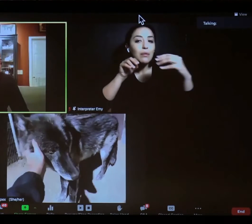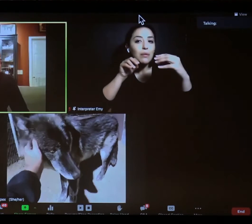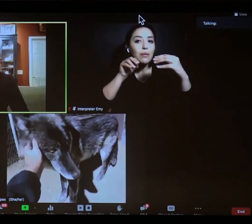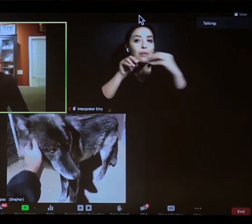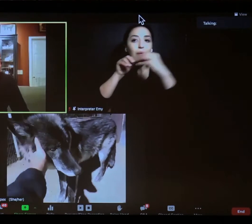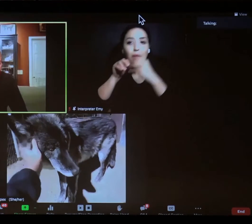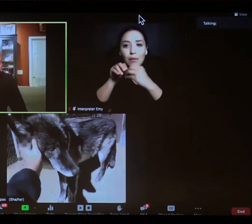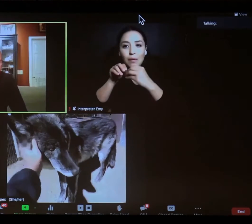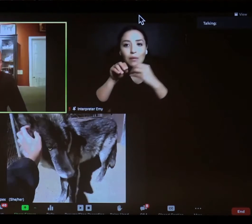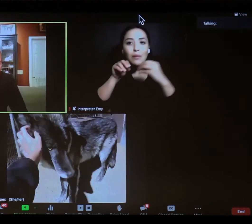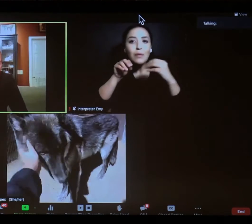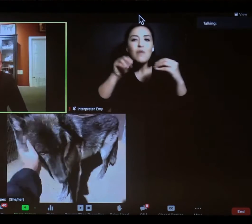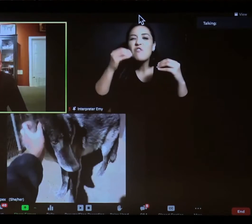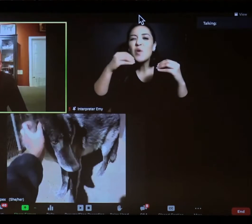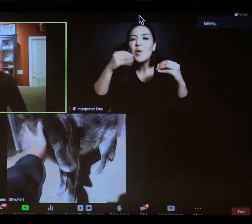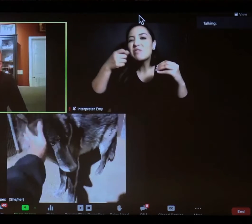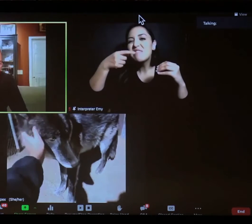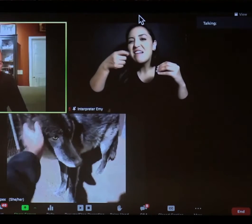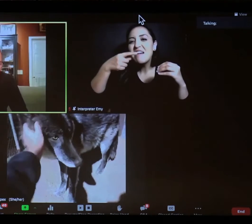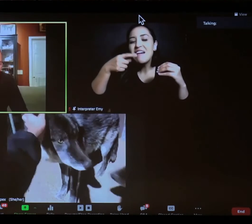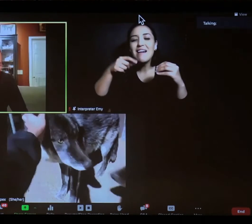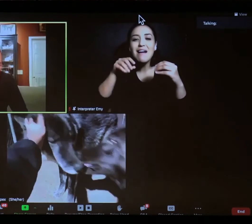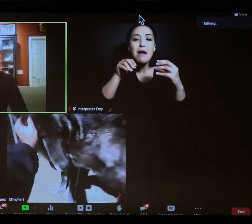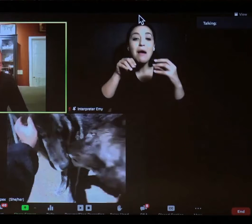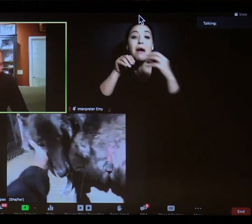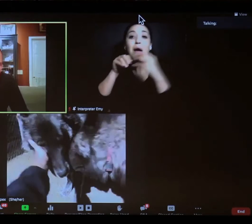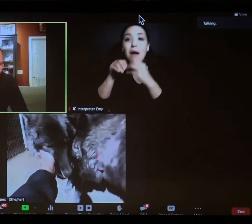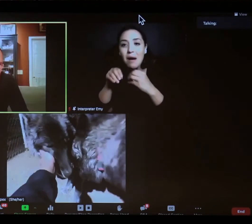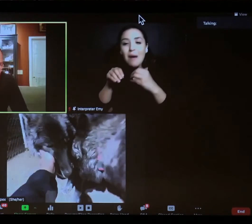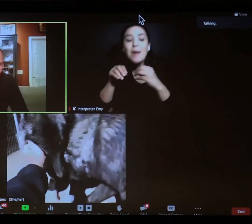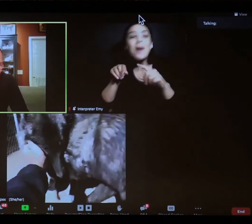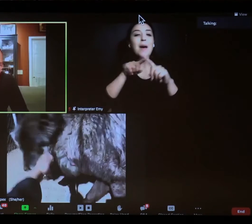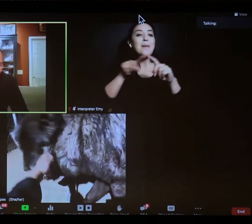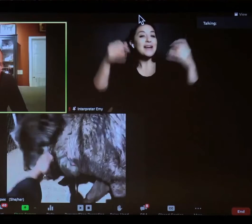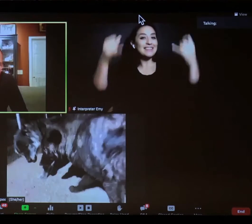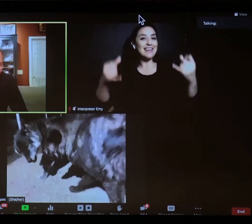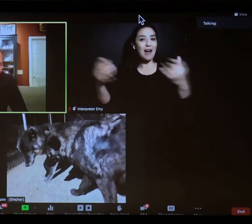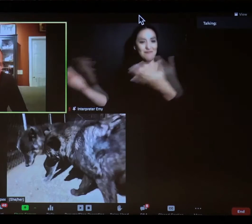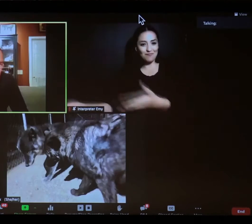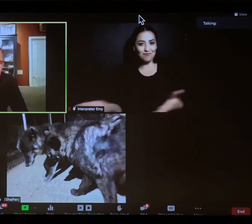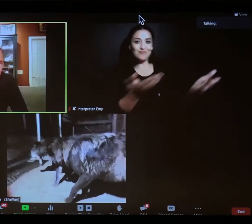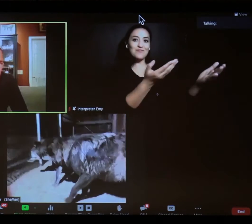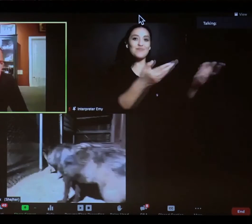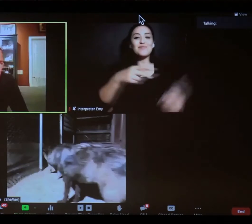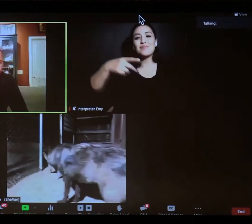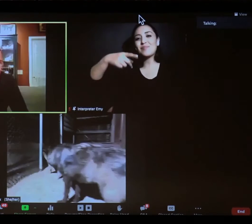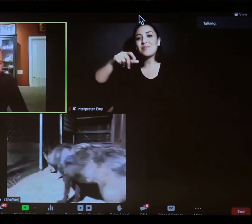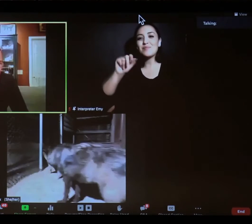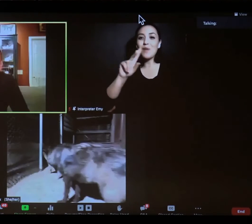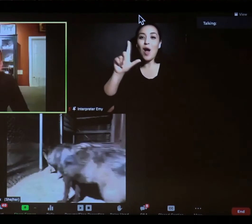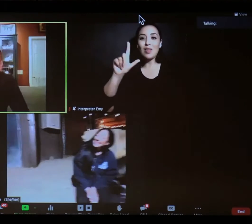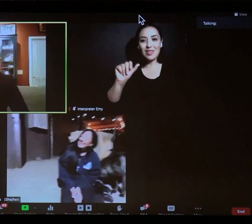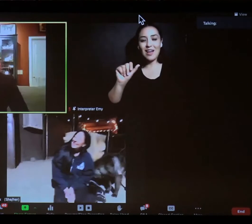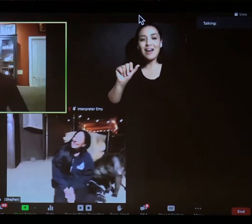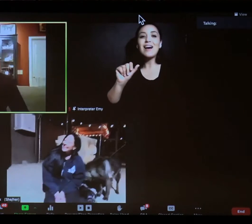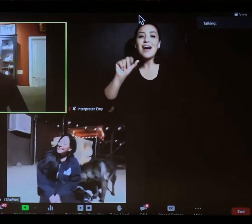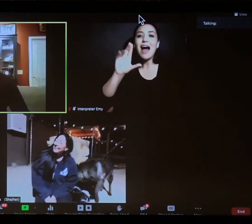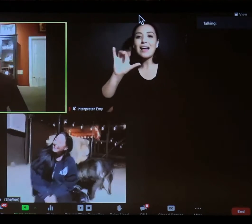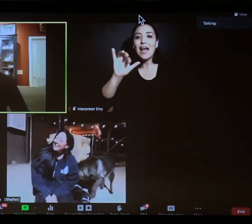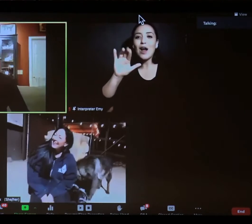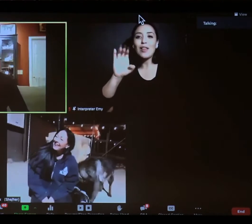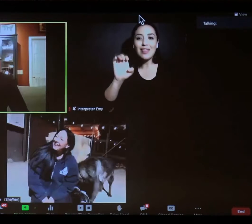he's come along a long, long way. And I'm going to turn it over to Paula and Caroline now so they can talk a little bit and we can answer some of